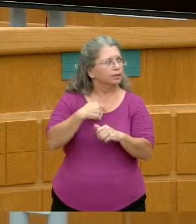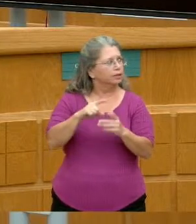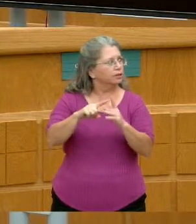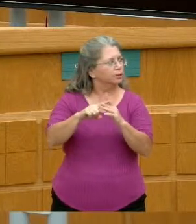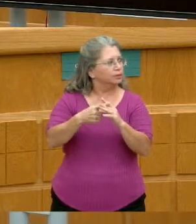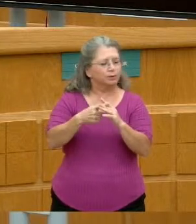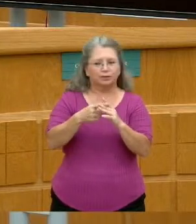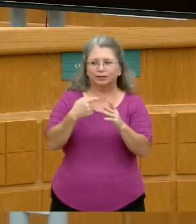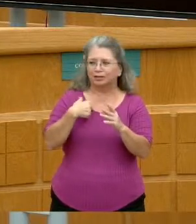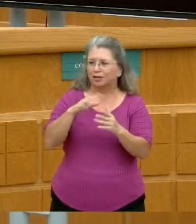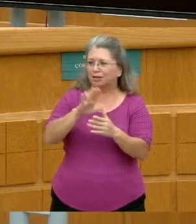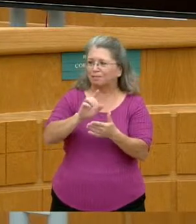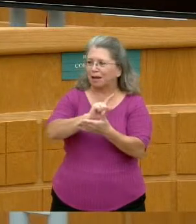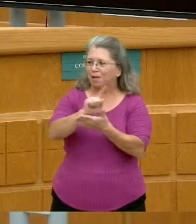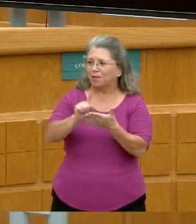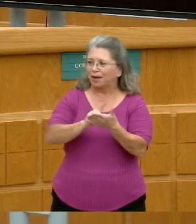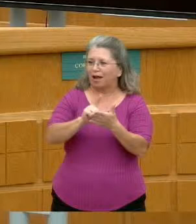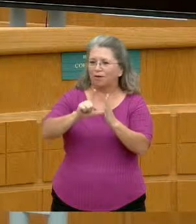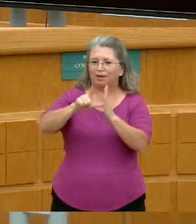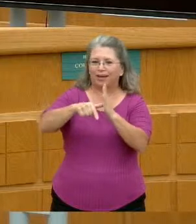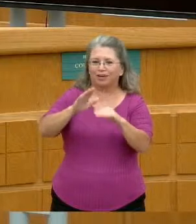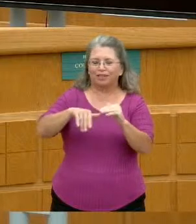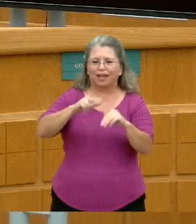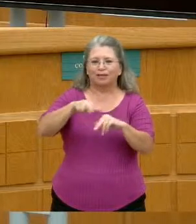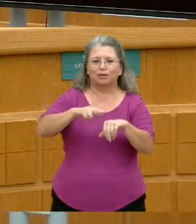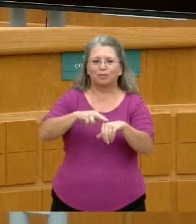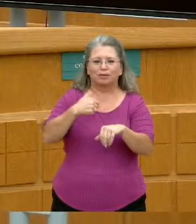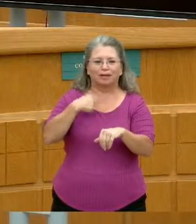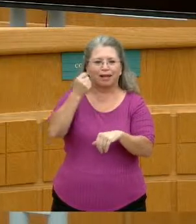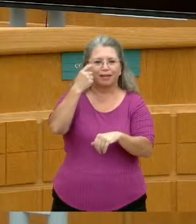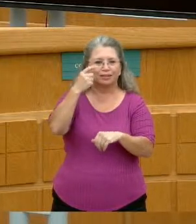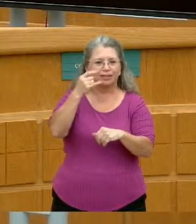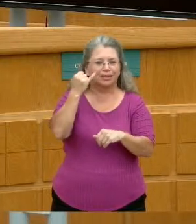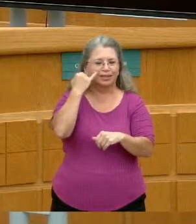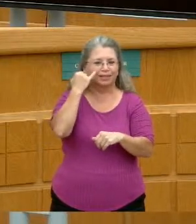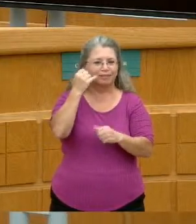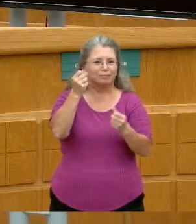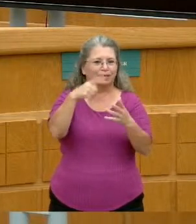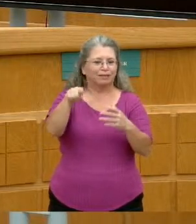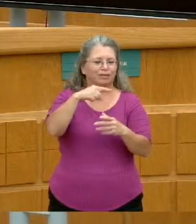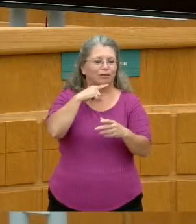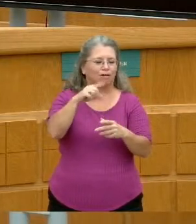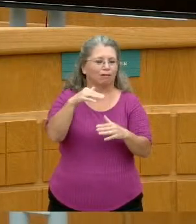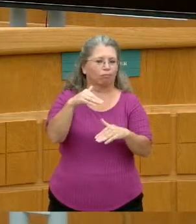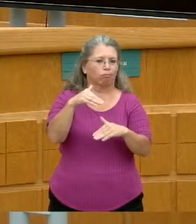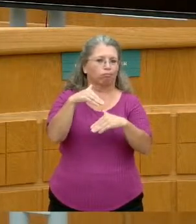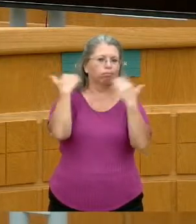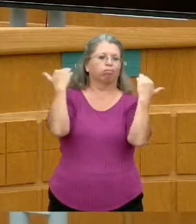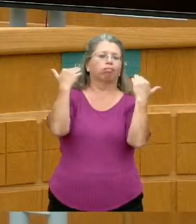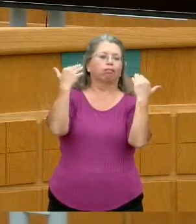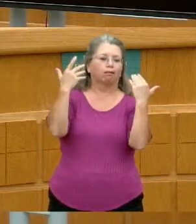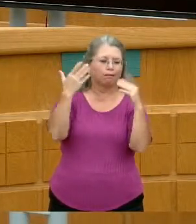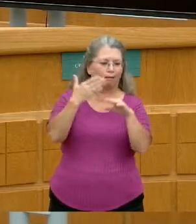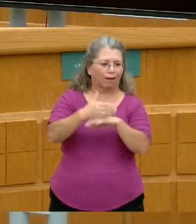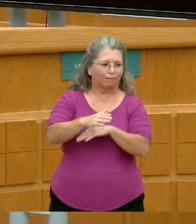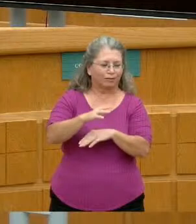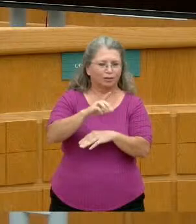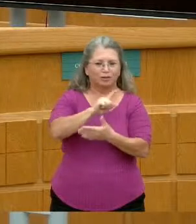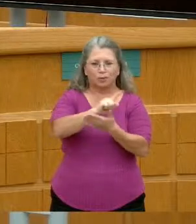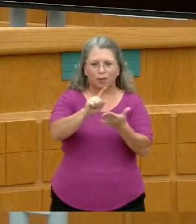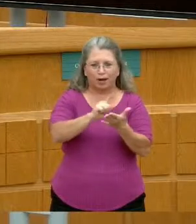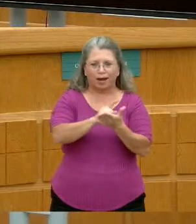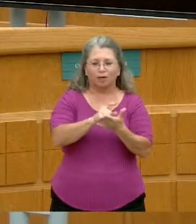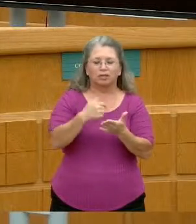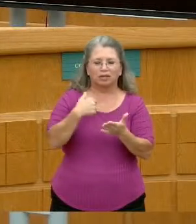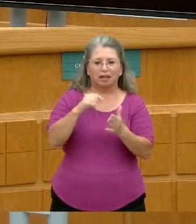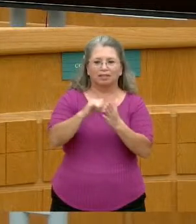hour later than normal today, and so I understand if a lot of you are tapped out after 60 minutes of this, and we do record this, and you can check